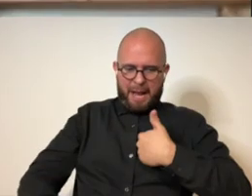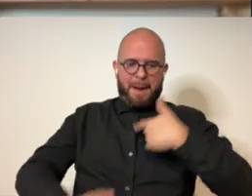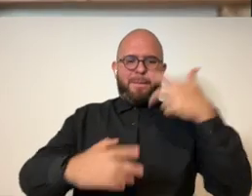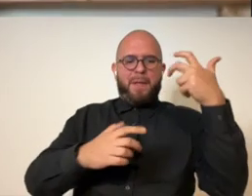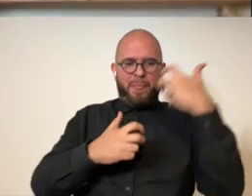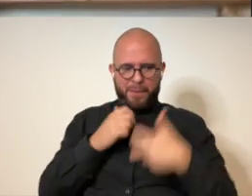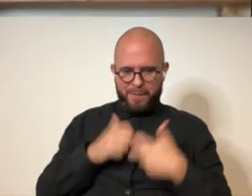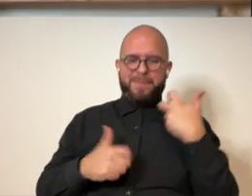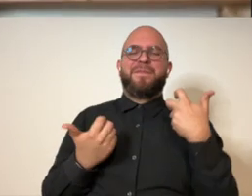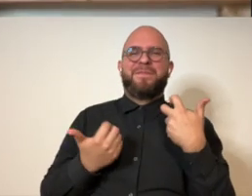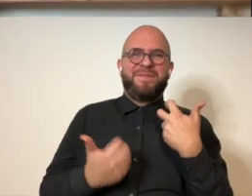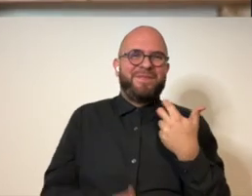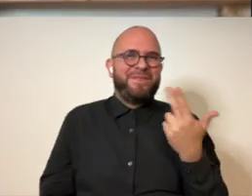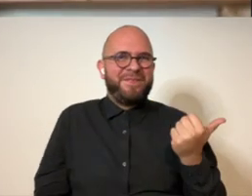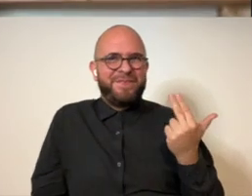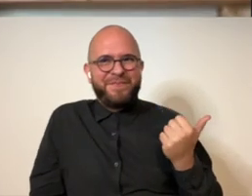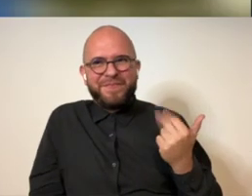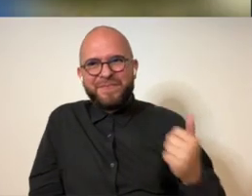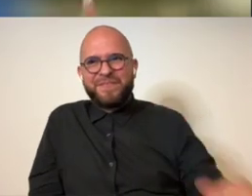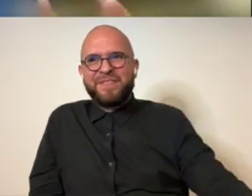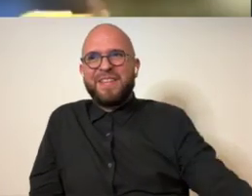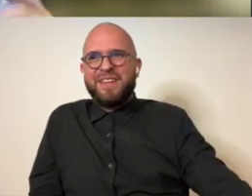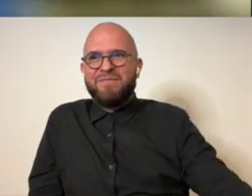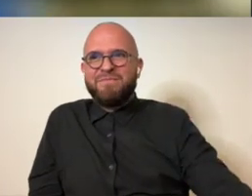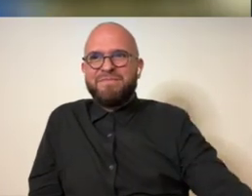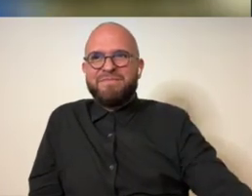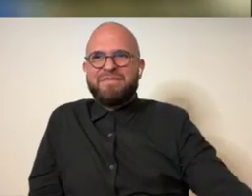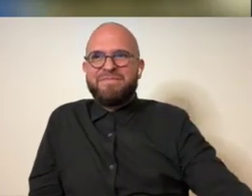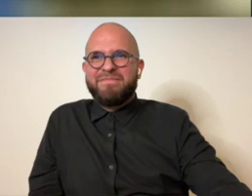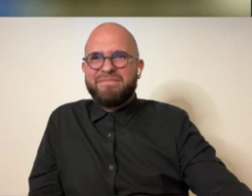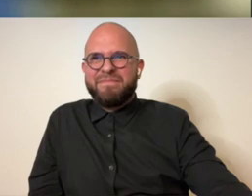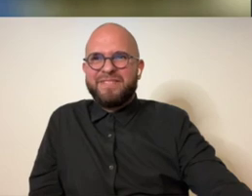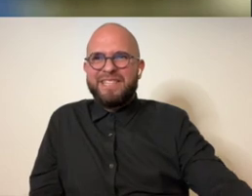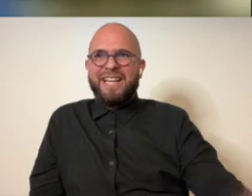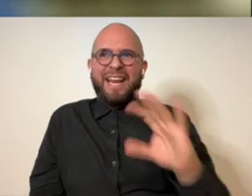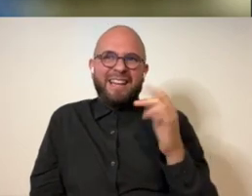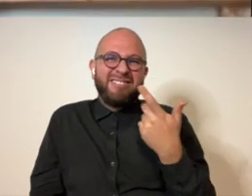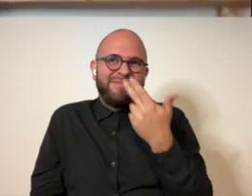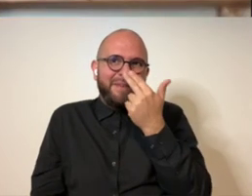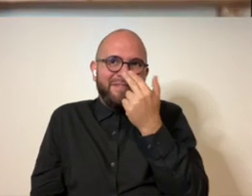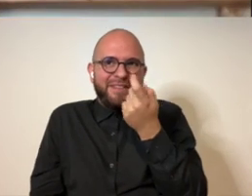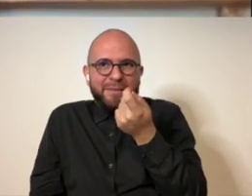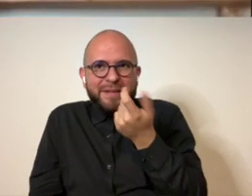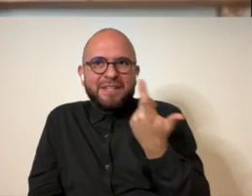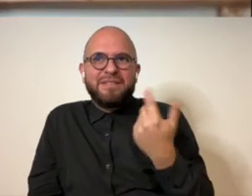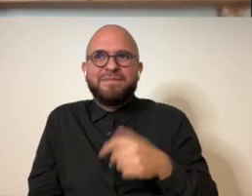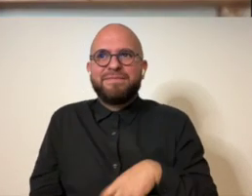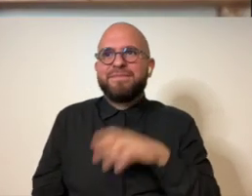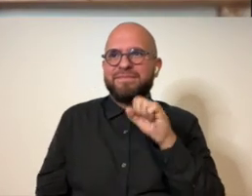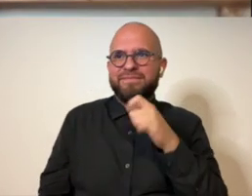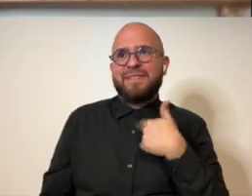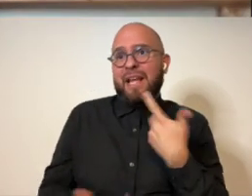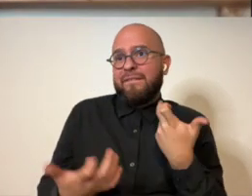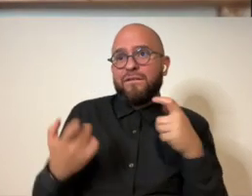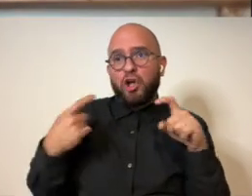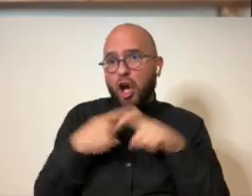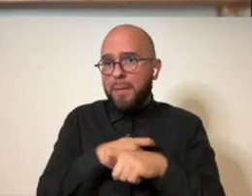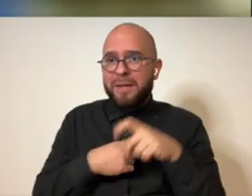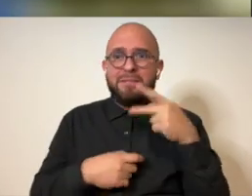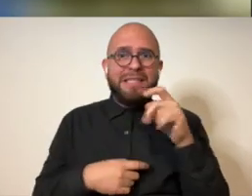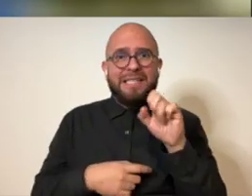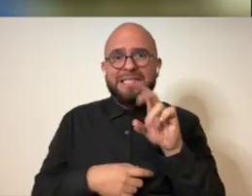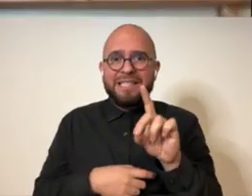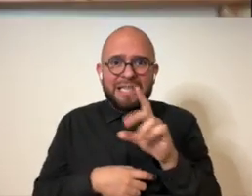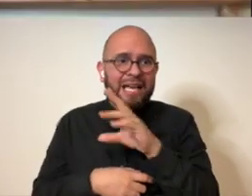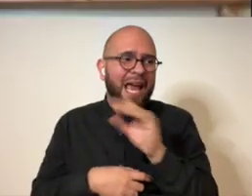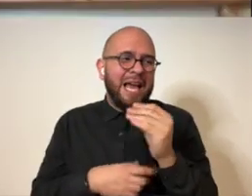being subsumed into this idea of that I'm the problem, you know, and being, you know, making fun of it a little